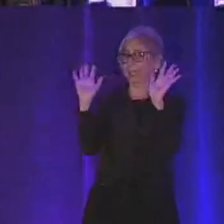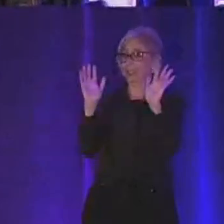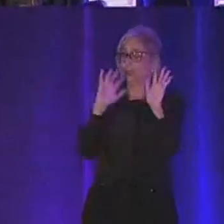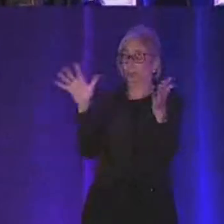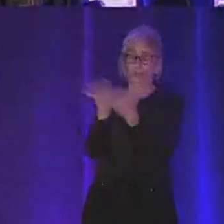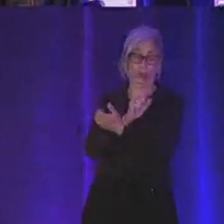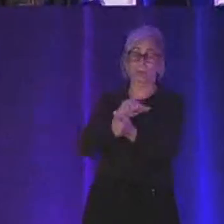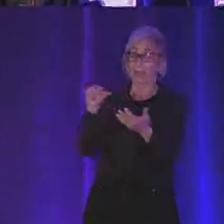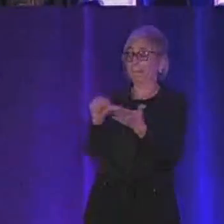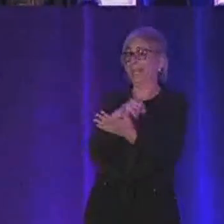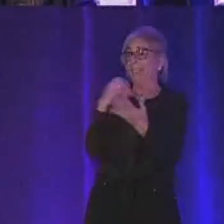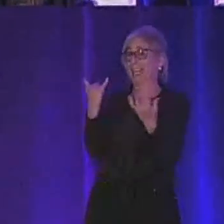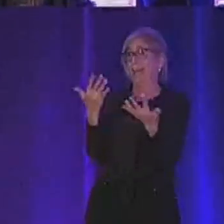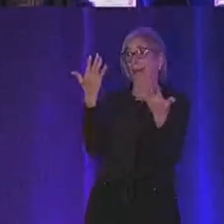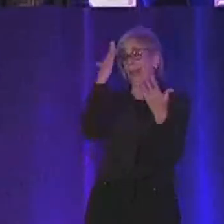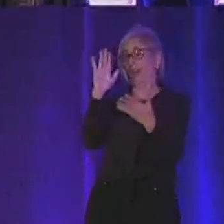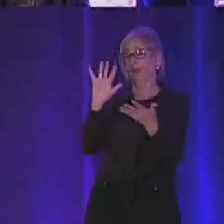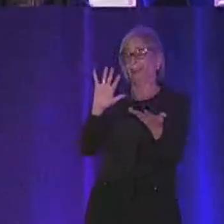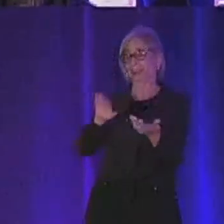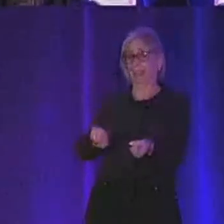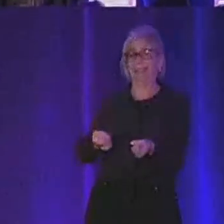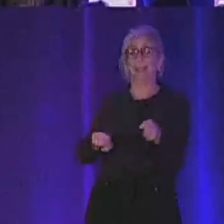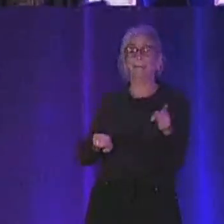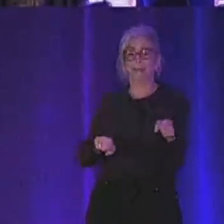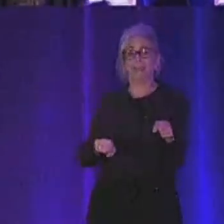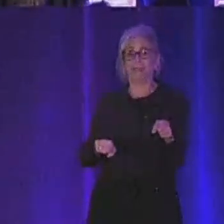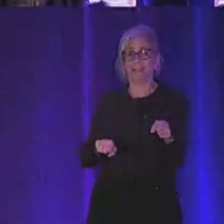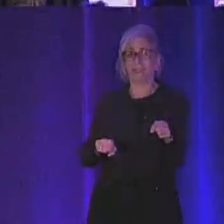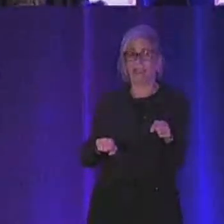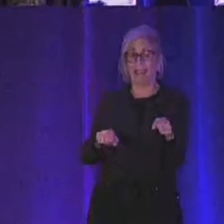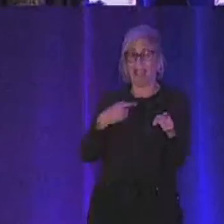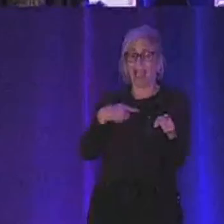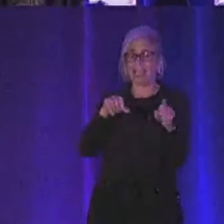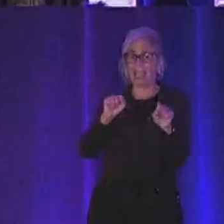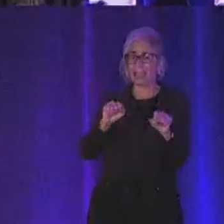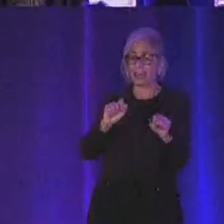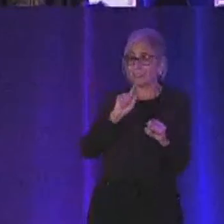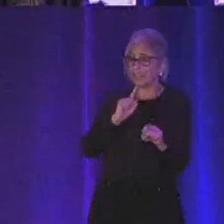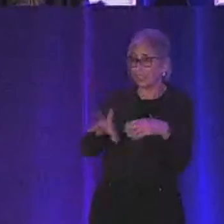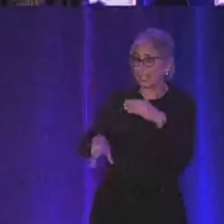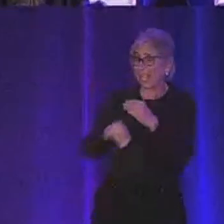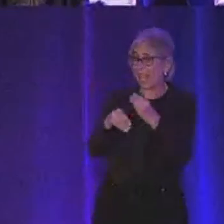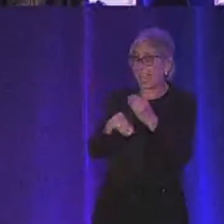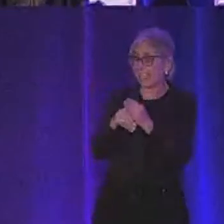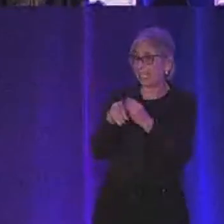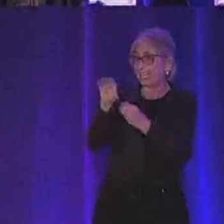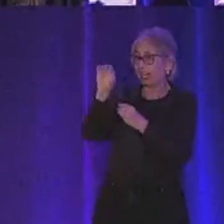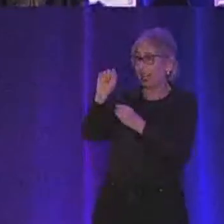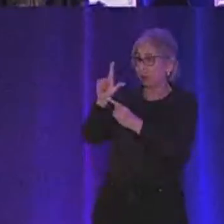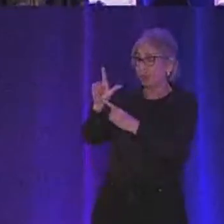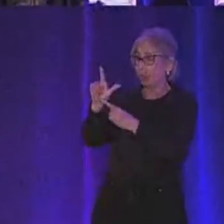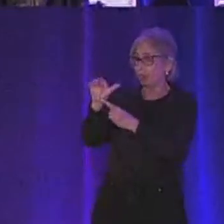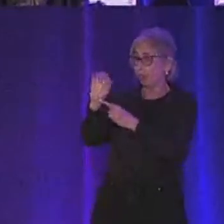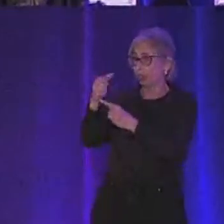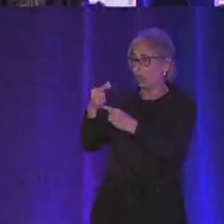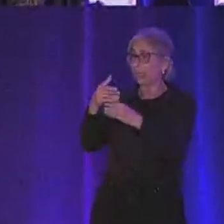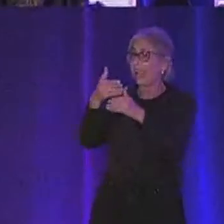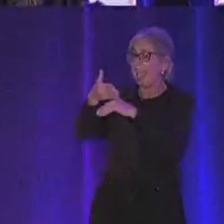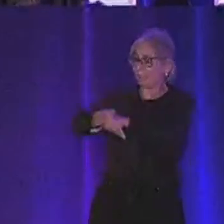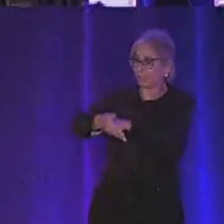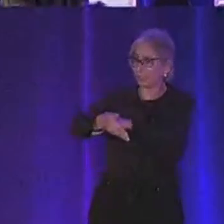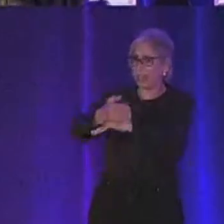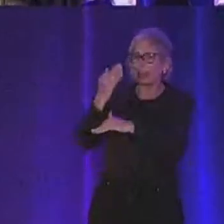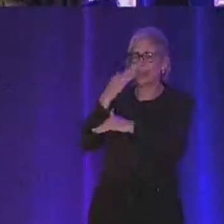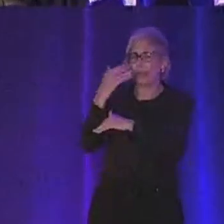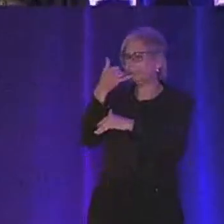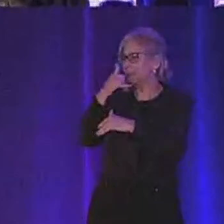page. Yeah, here, pages index. I can literally add console logs after the fact, and I think this is ridiculous. Like if